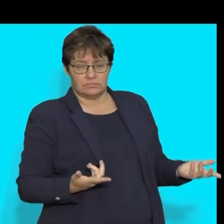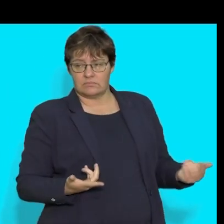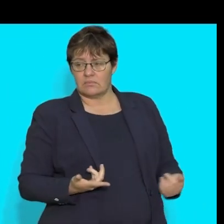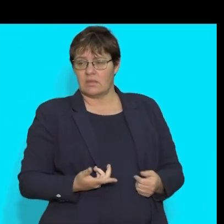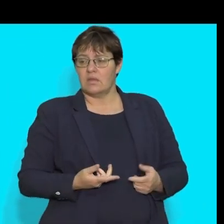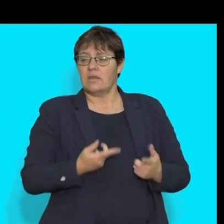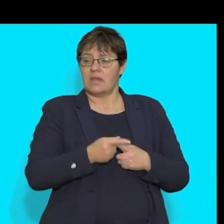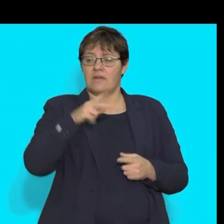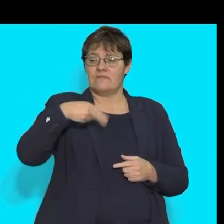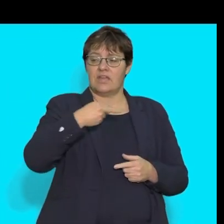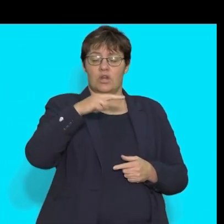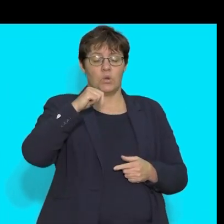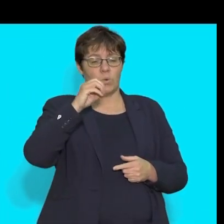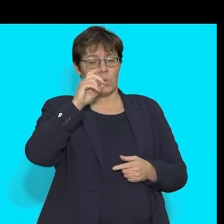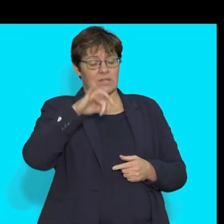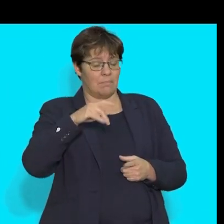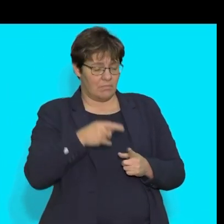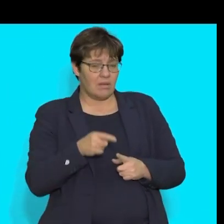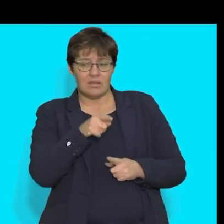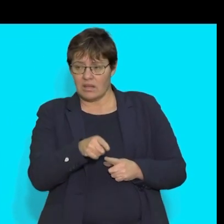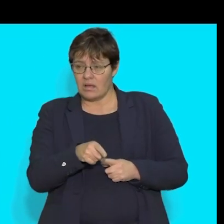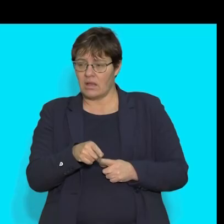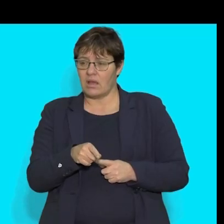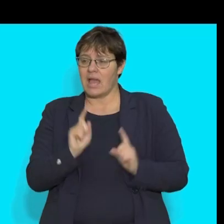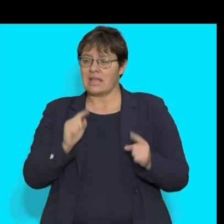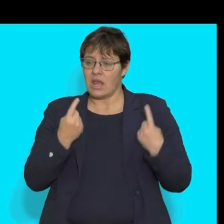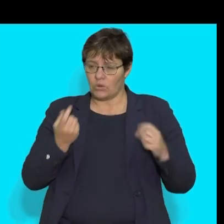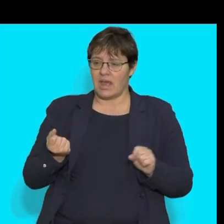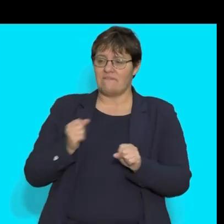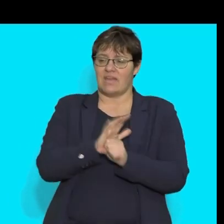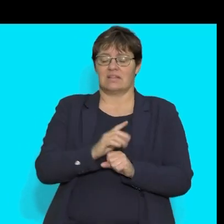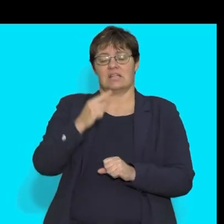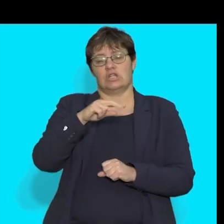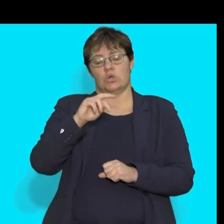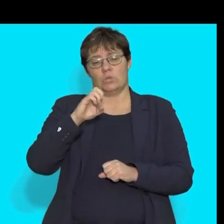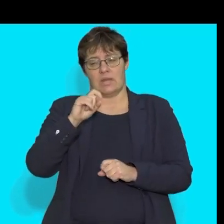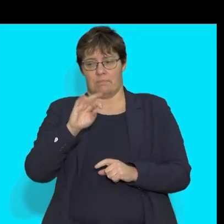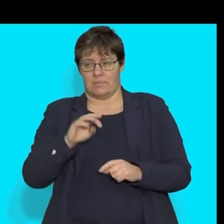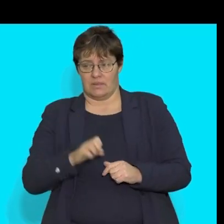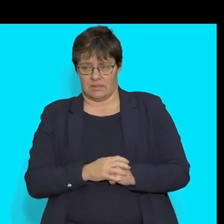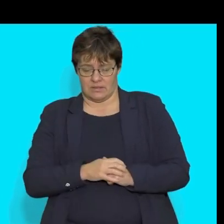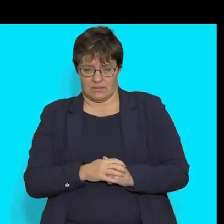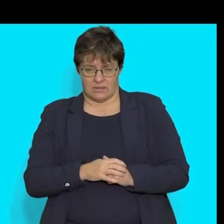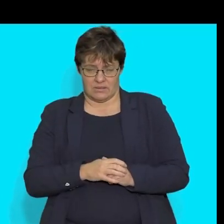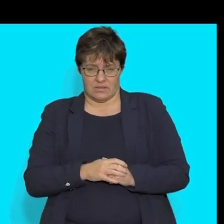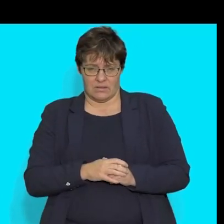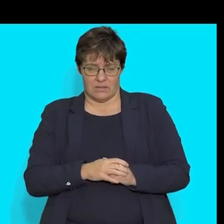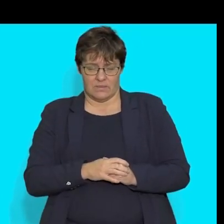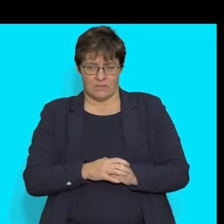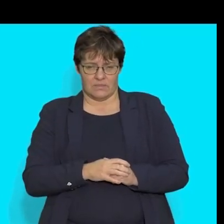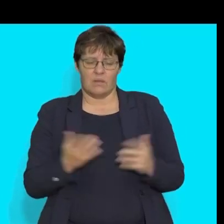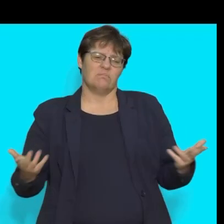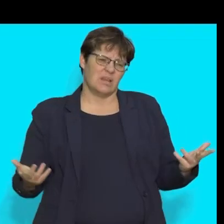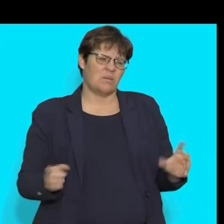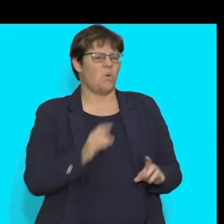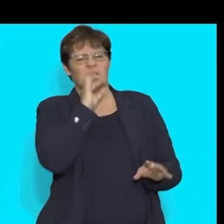phenotype changes that affect the genotype, as discovered later by Mendel, cannot be inherited. Let me